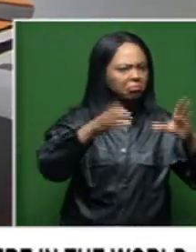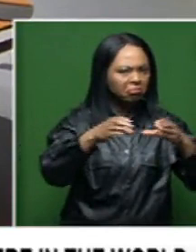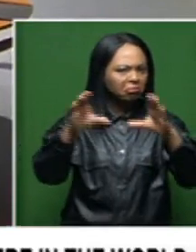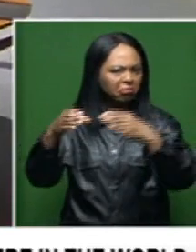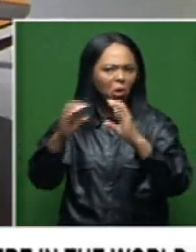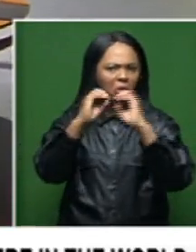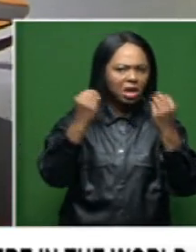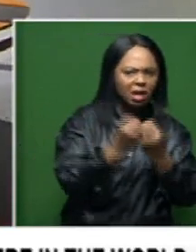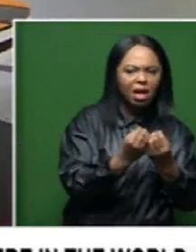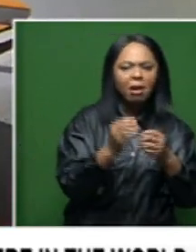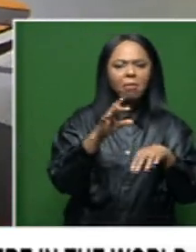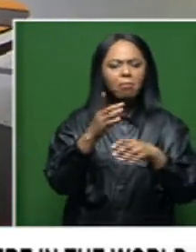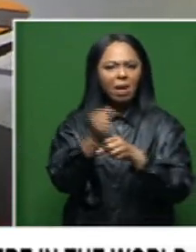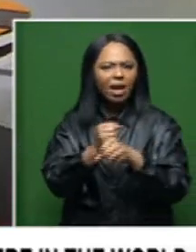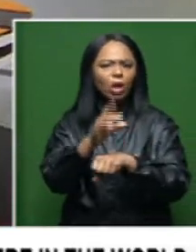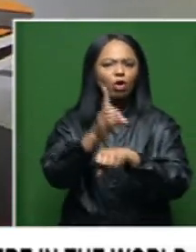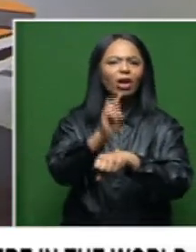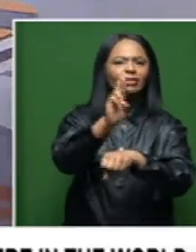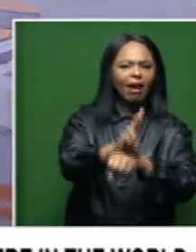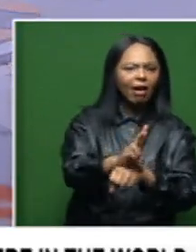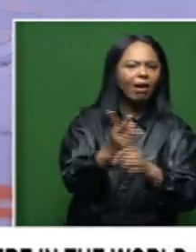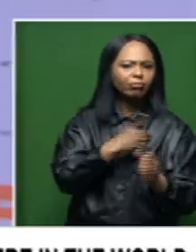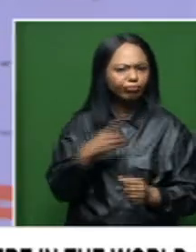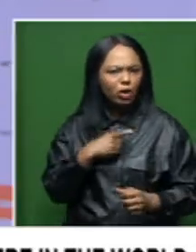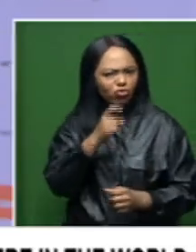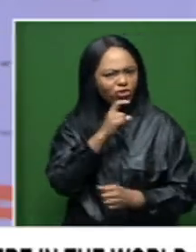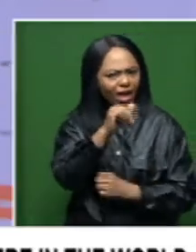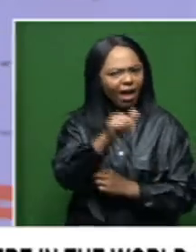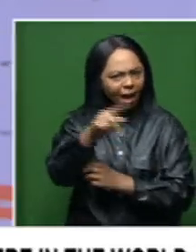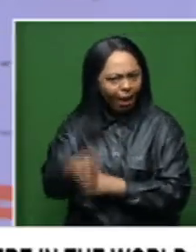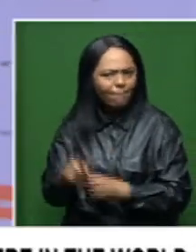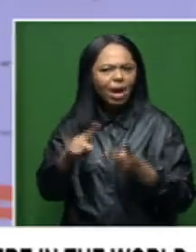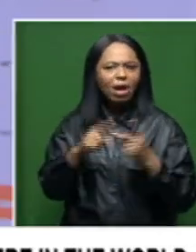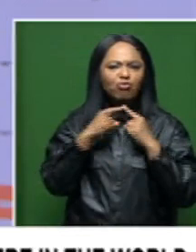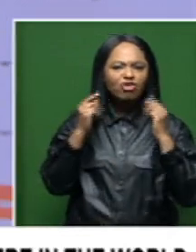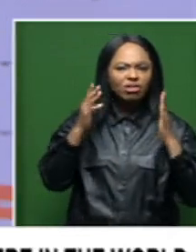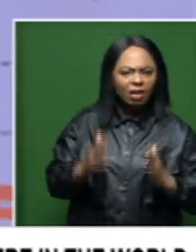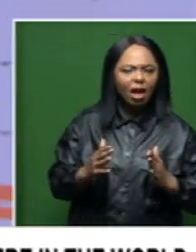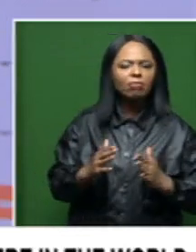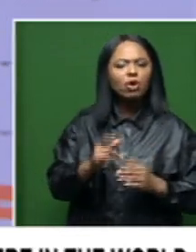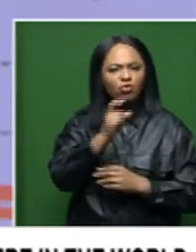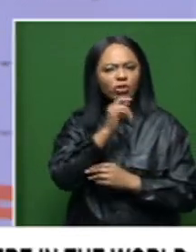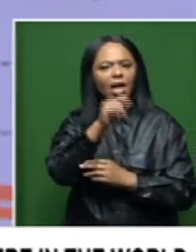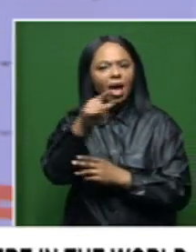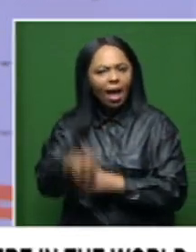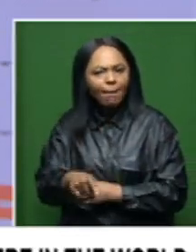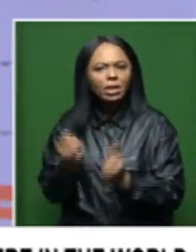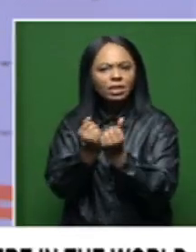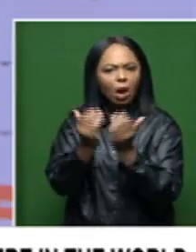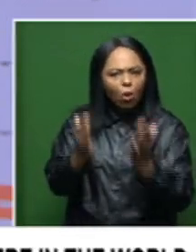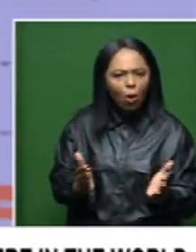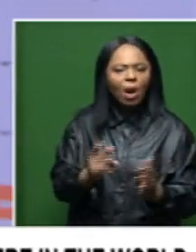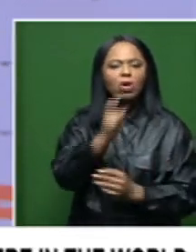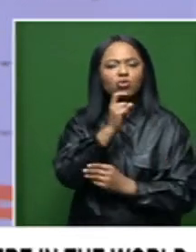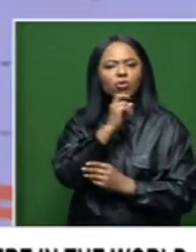see medical doctors using the app. Okay. We've seen preachers, counselors using the app. We've seen sangomas